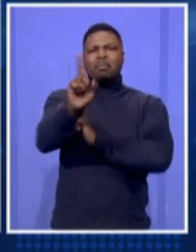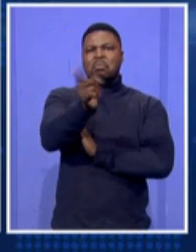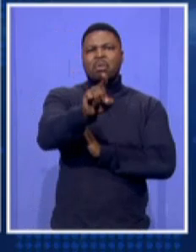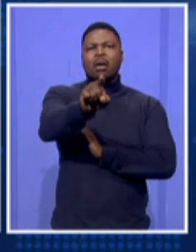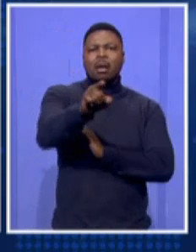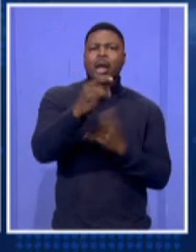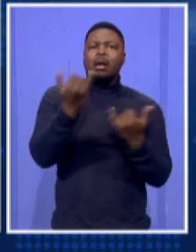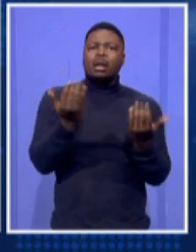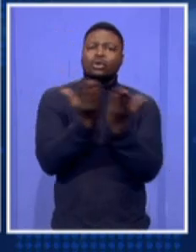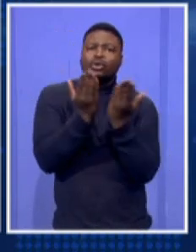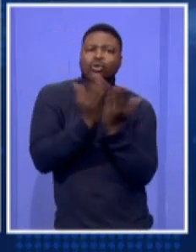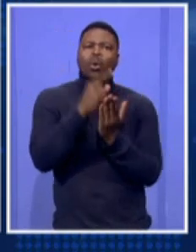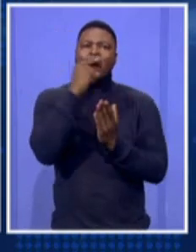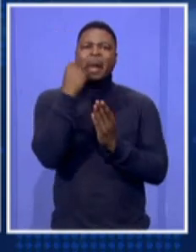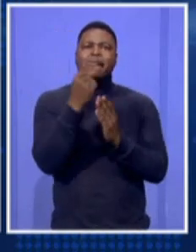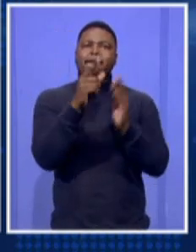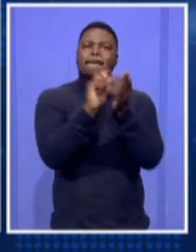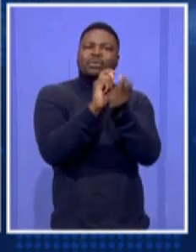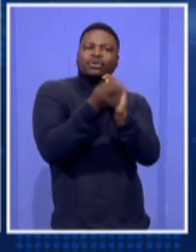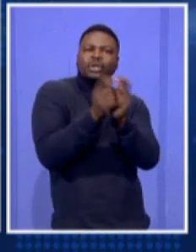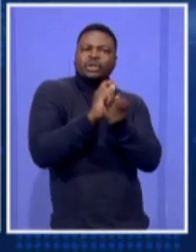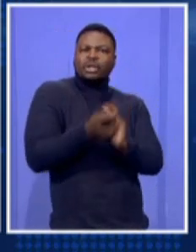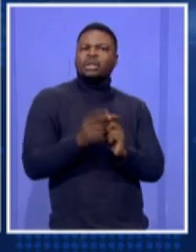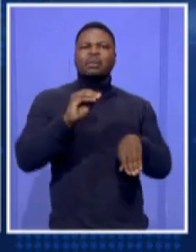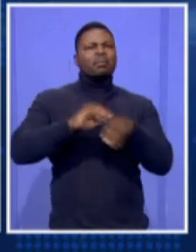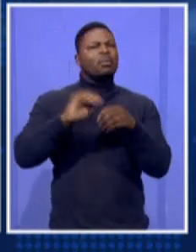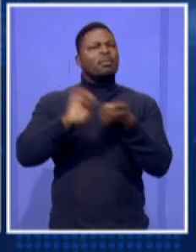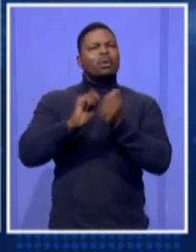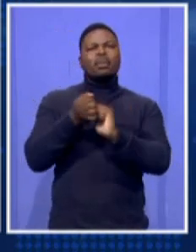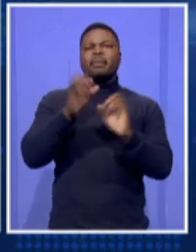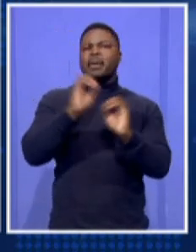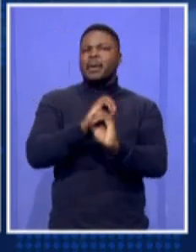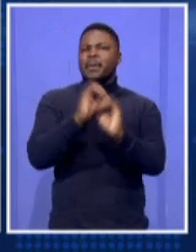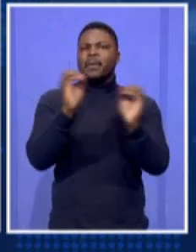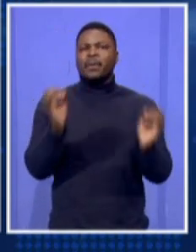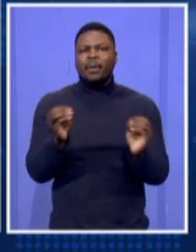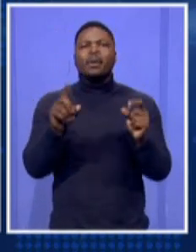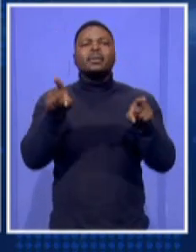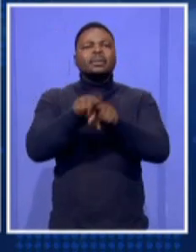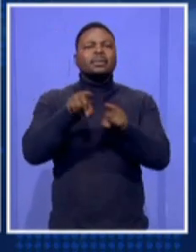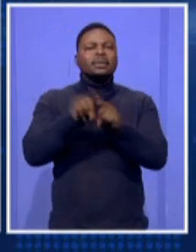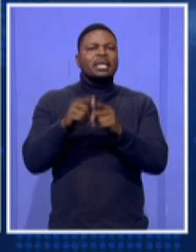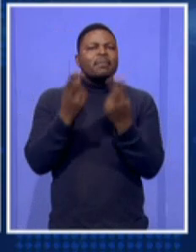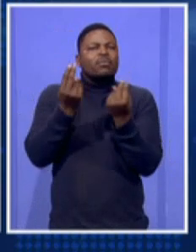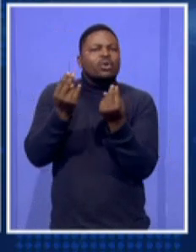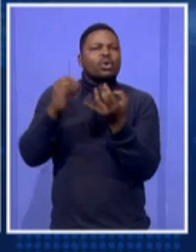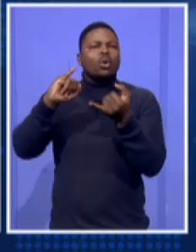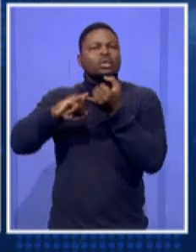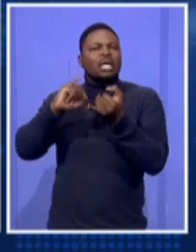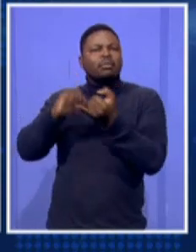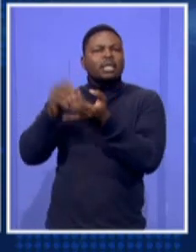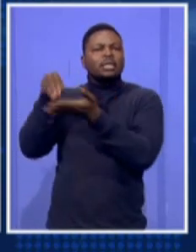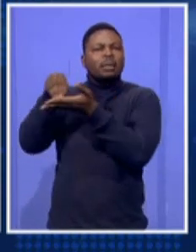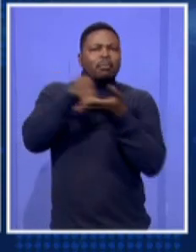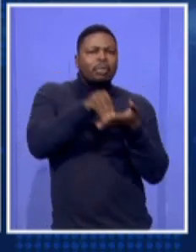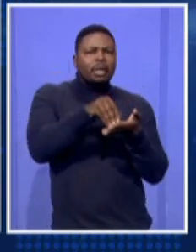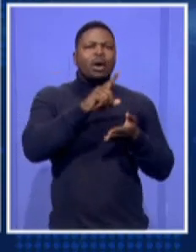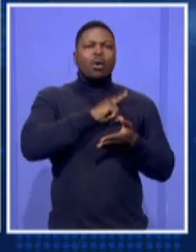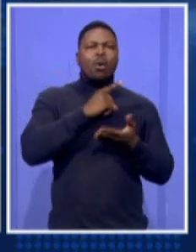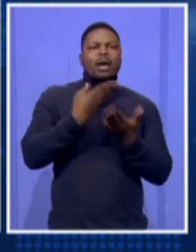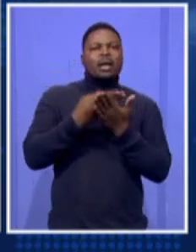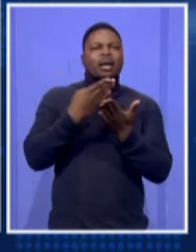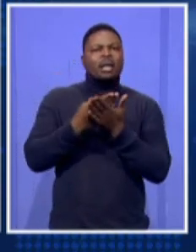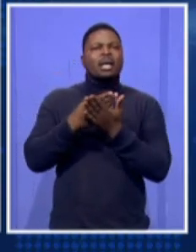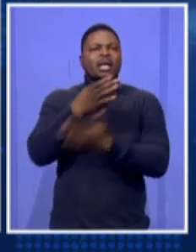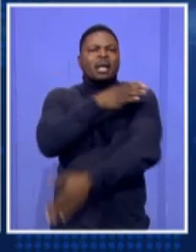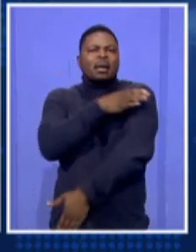absolutely nothing with the renaming of schools. The bringing in of subjects into schools that will help empower our